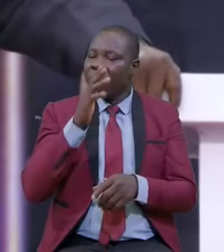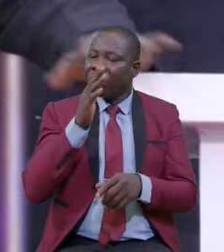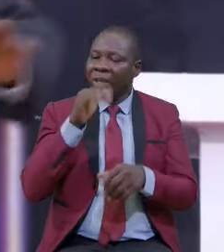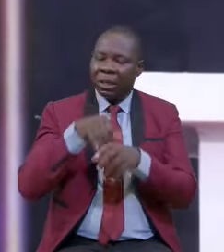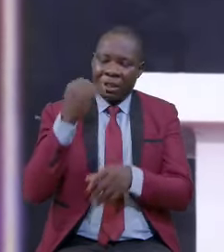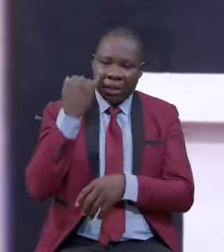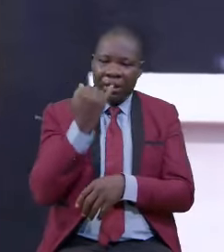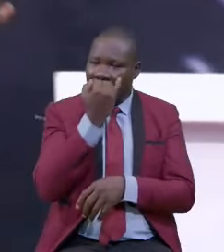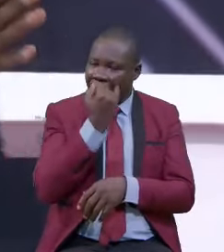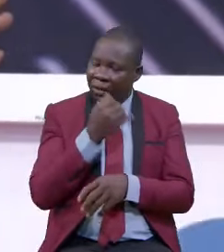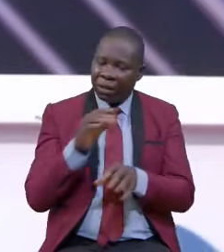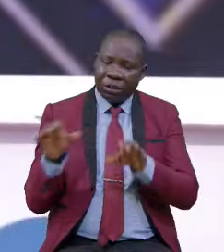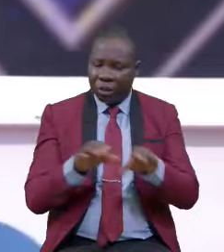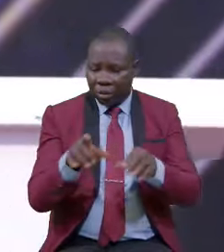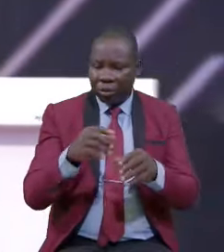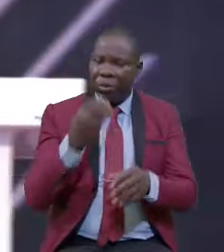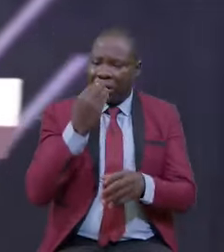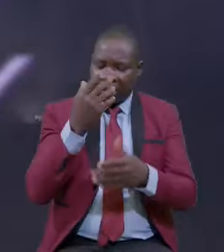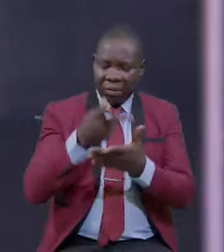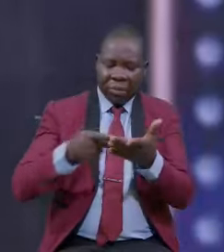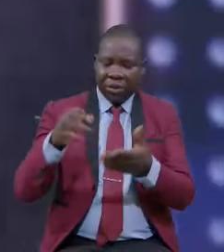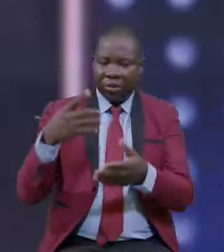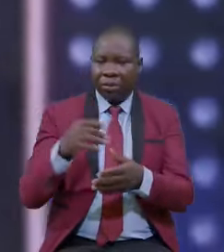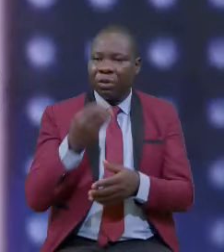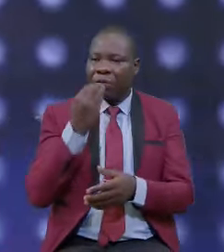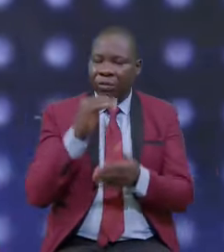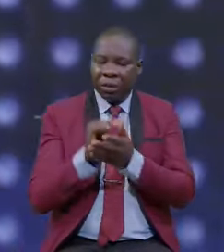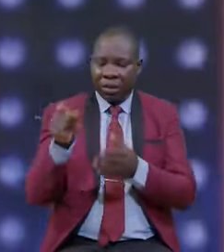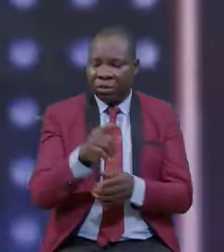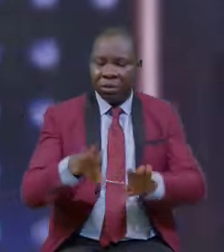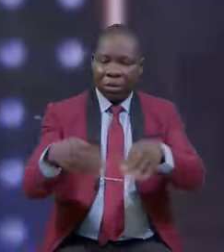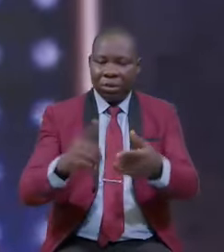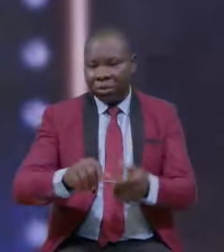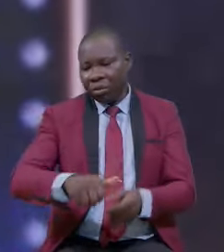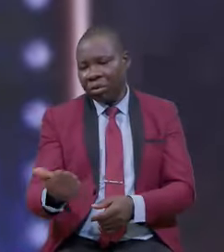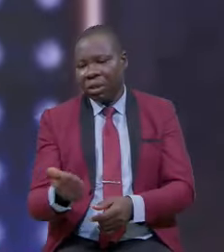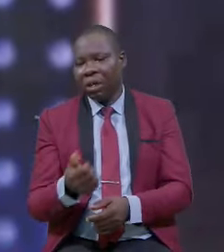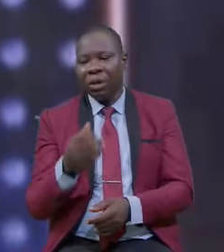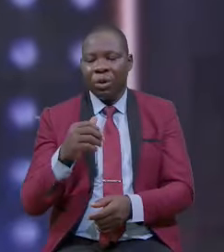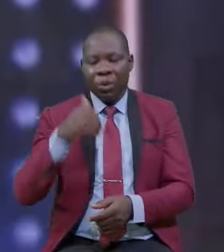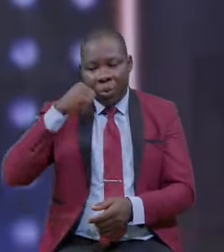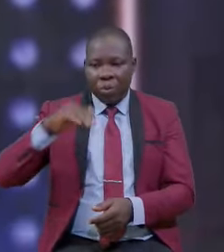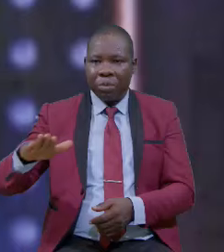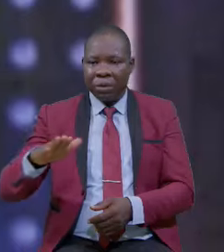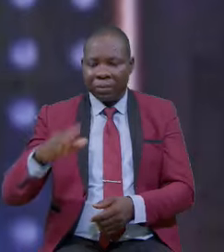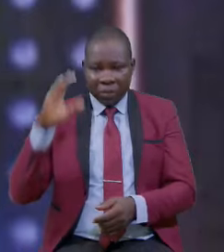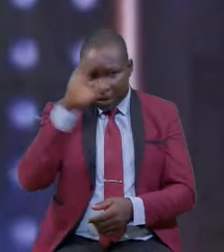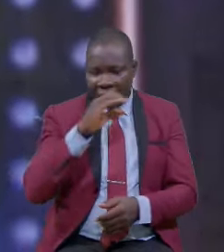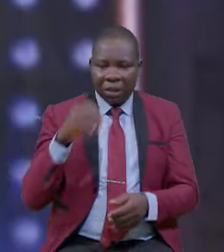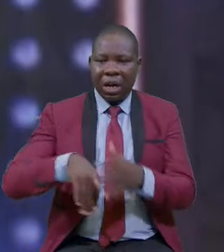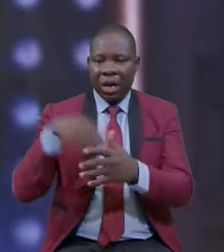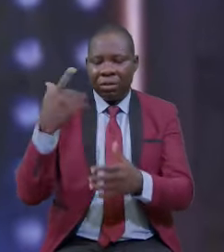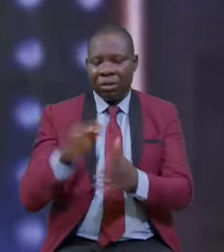other people? Search out the book of the Lord. And read, no one